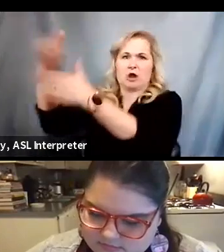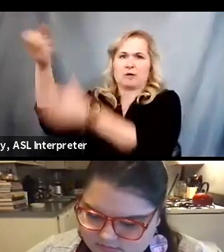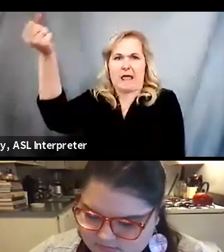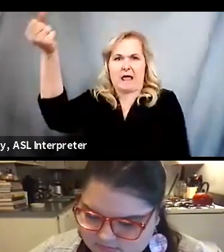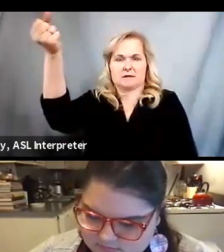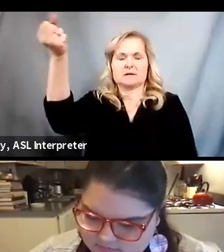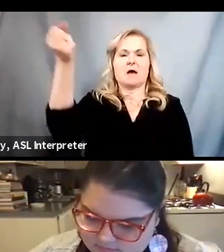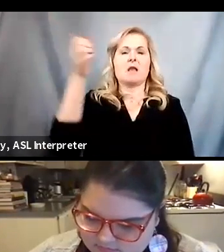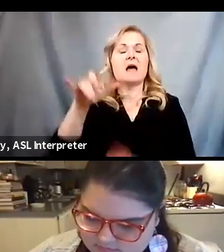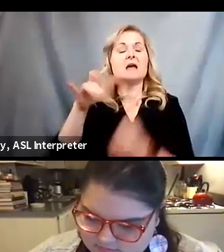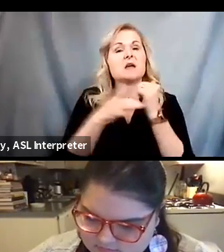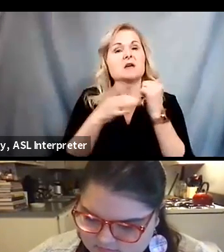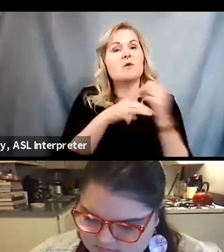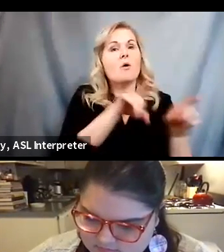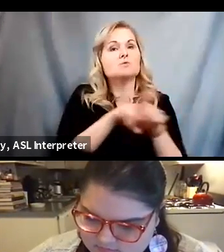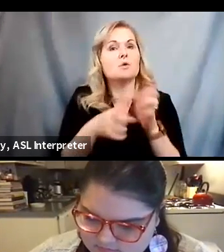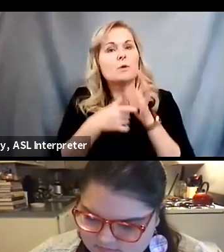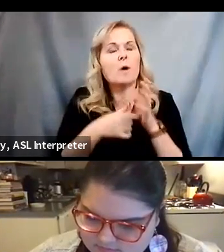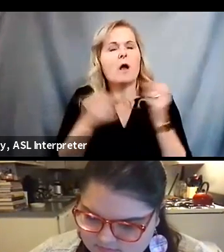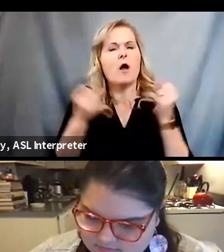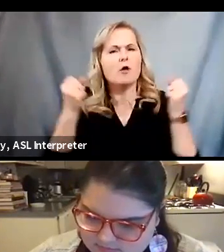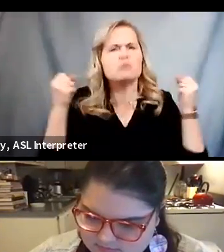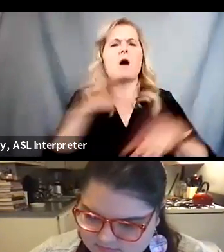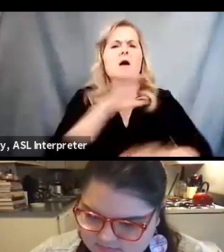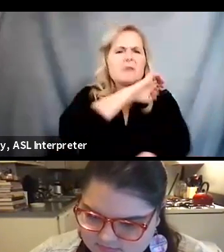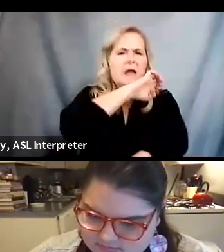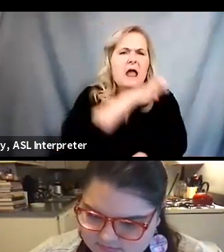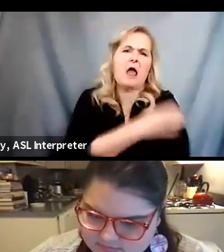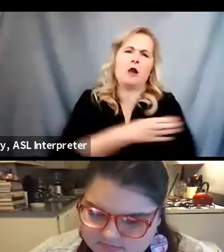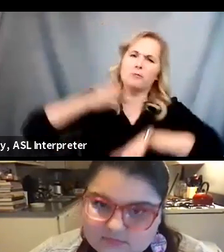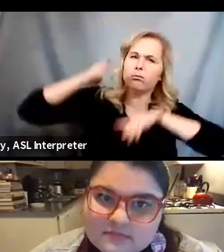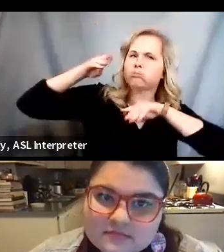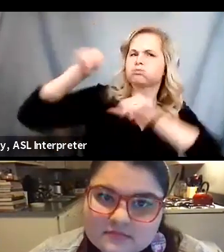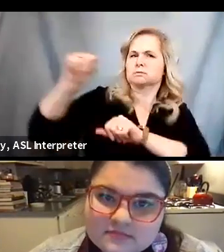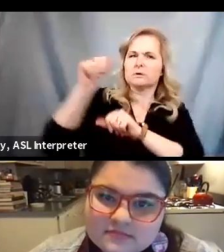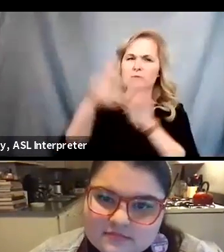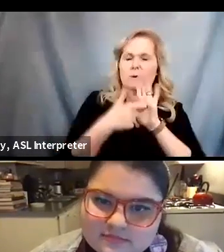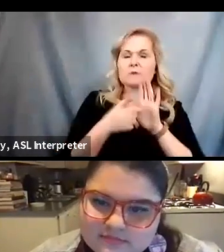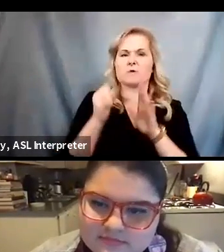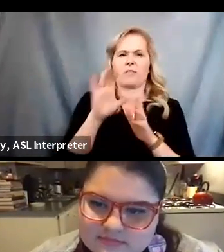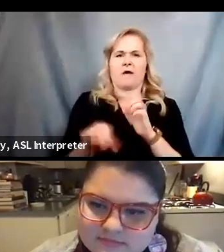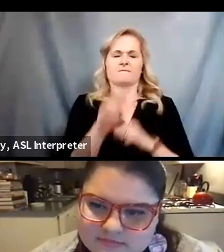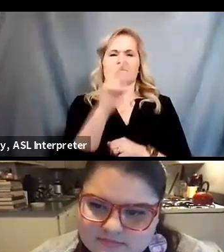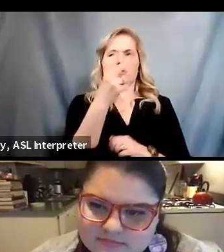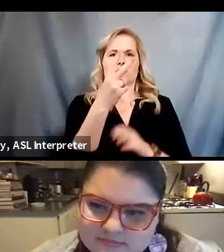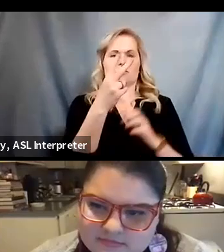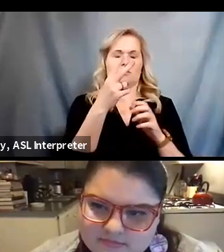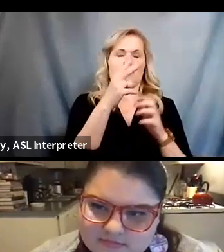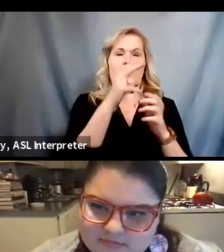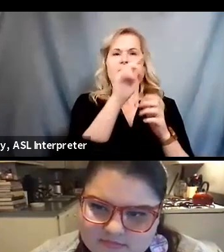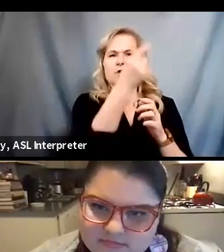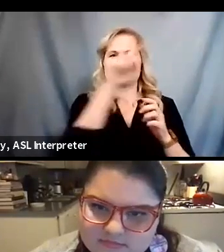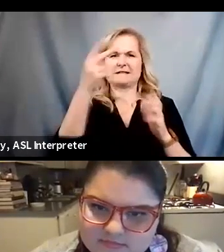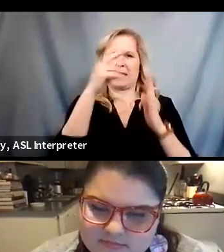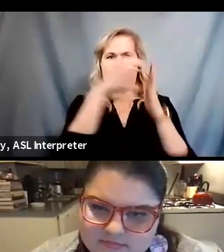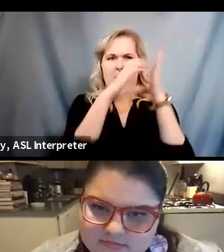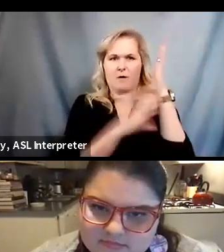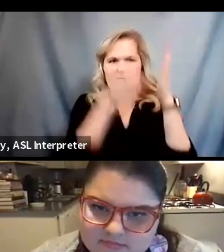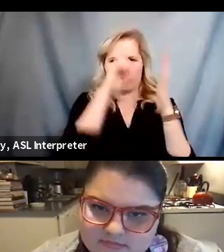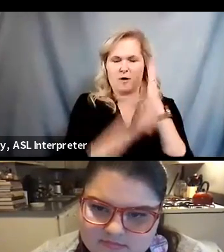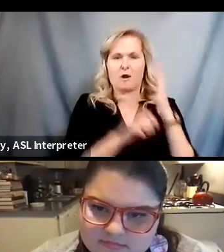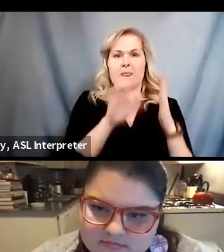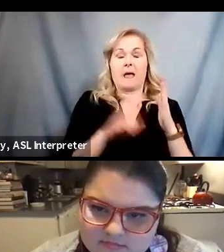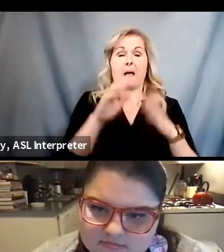Those technologies also require a lot of energy. So the first two paragraphs of this article, the